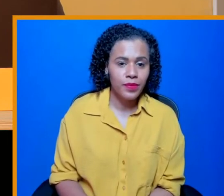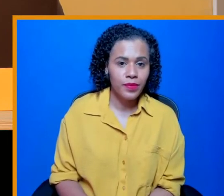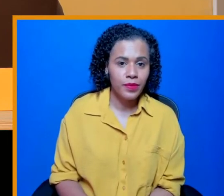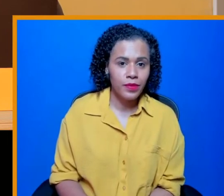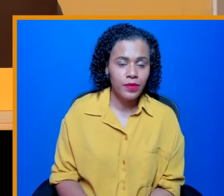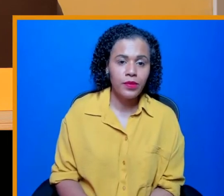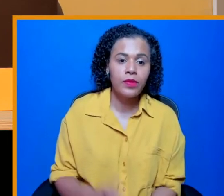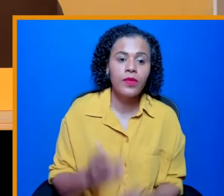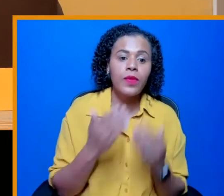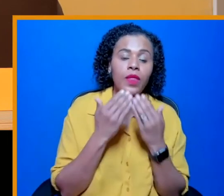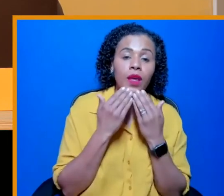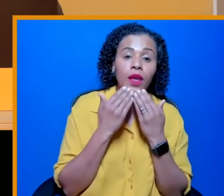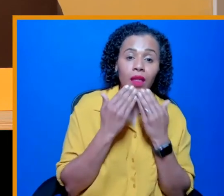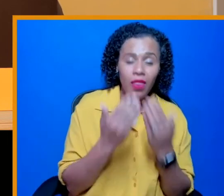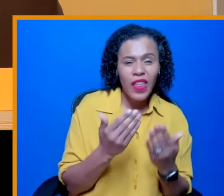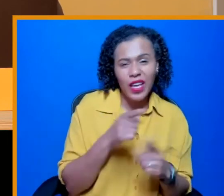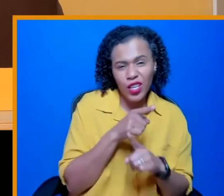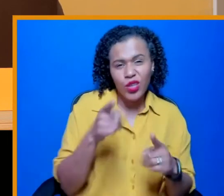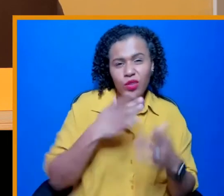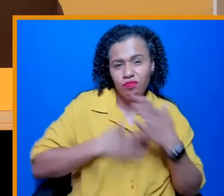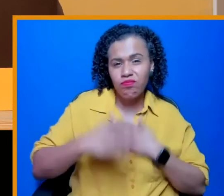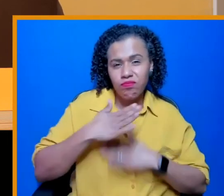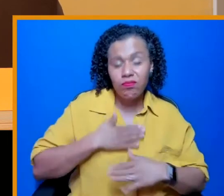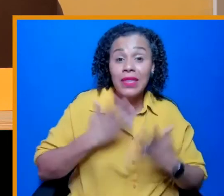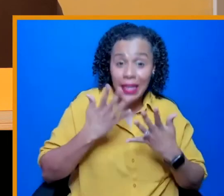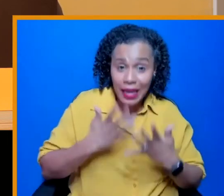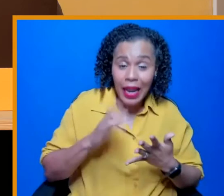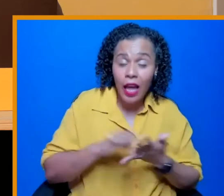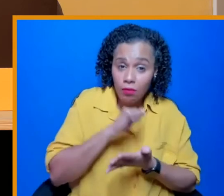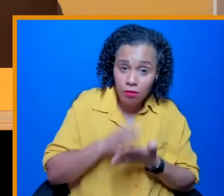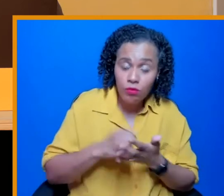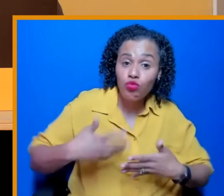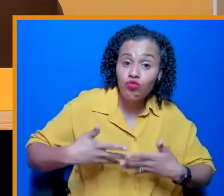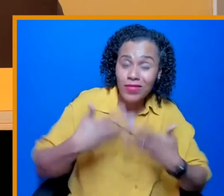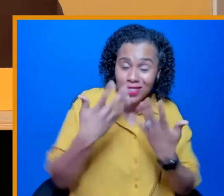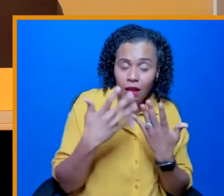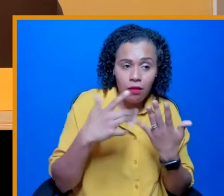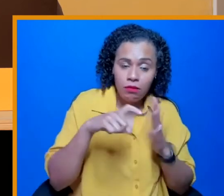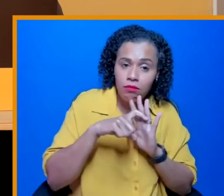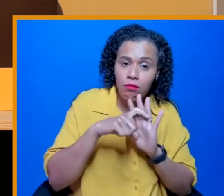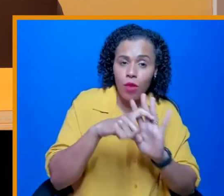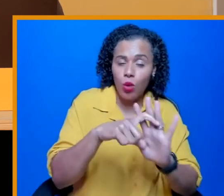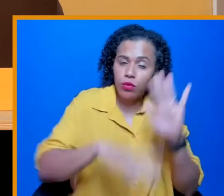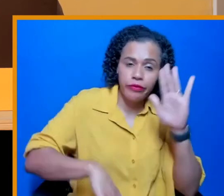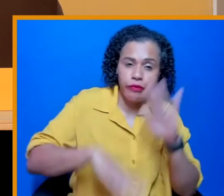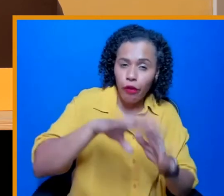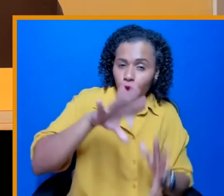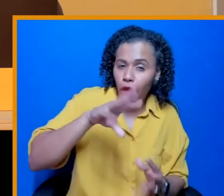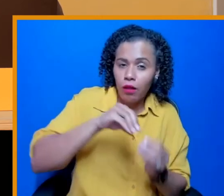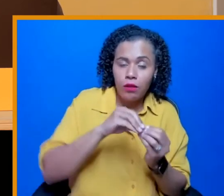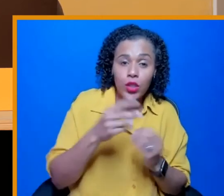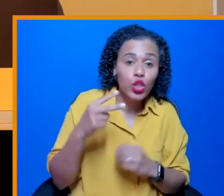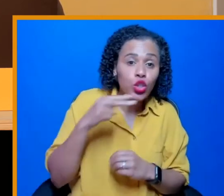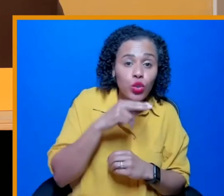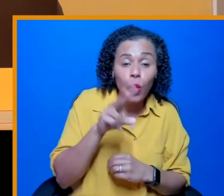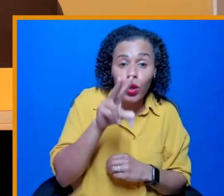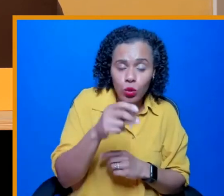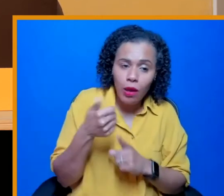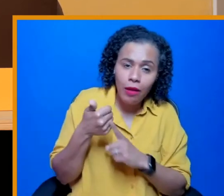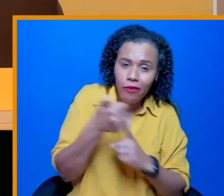Thank you for bearing with me, conference. I now have the result on the motion as amended. That is 212 votes